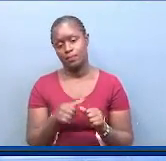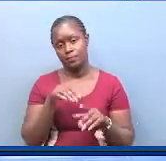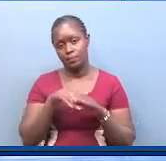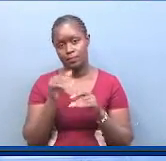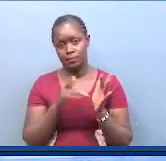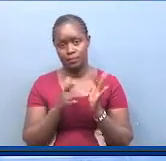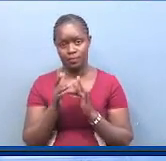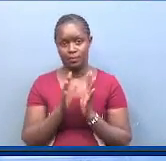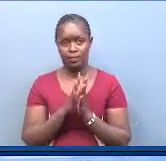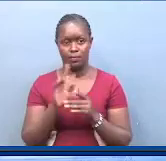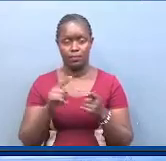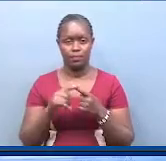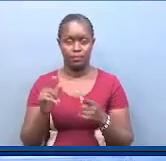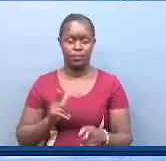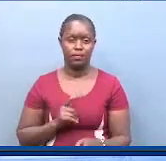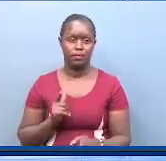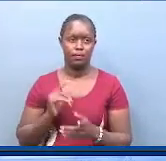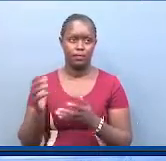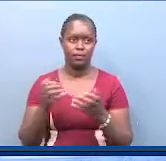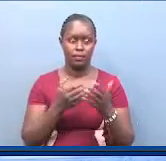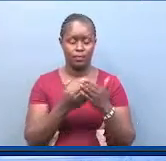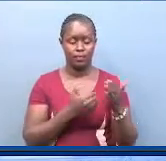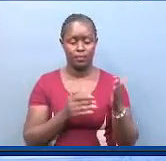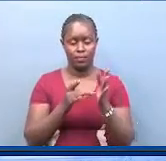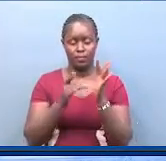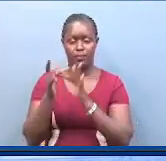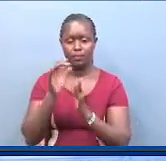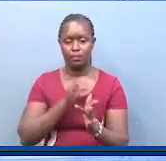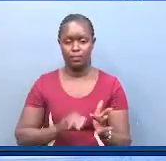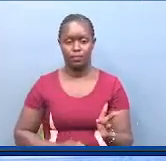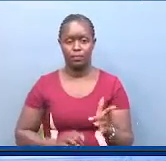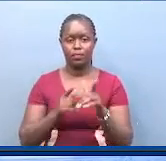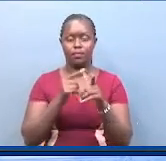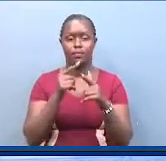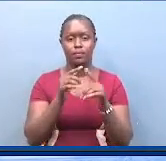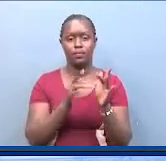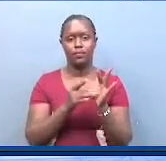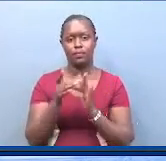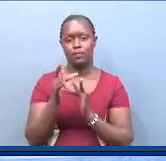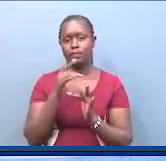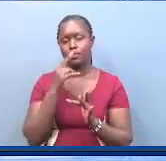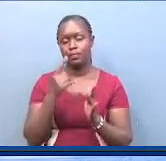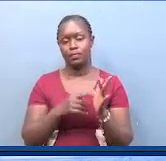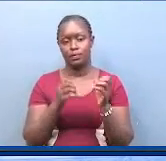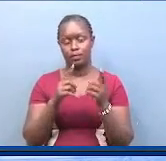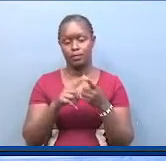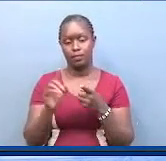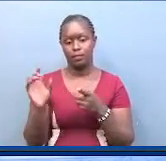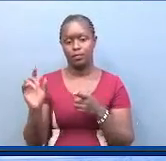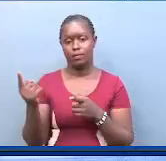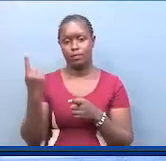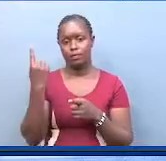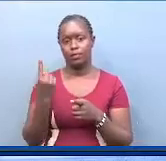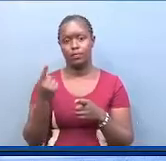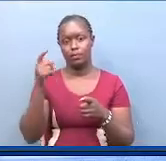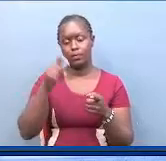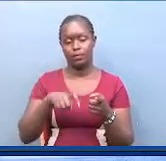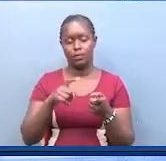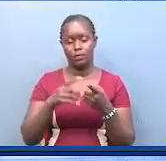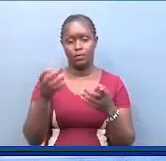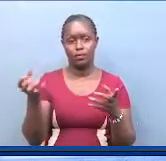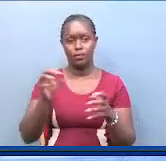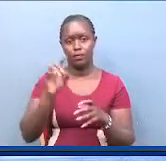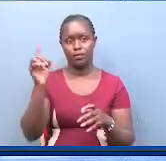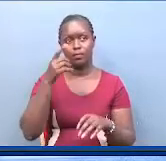this lady was brought before Jesus Christ, and Jesus said, "If you are the first, you should throw the first